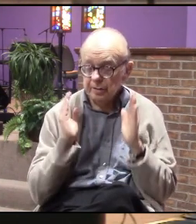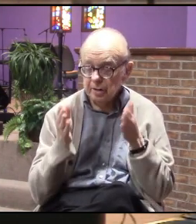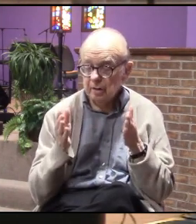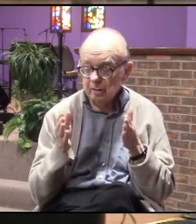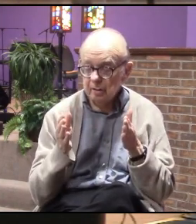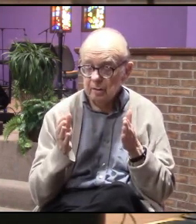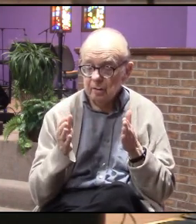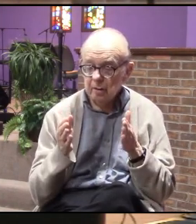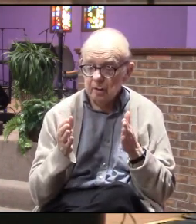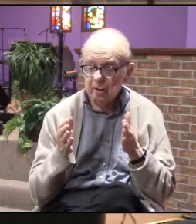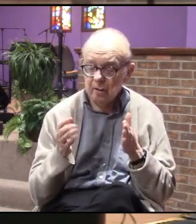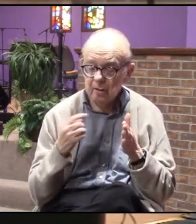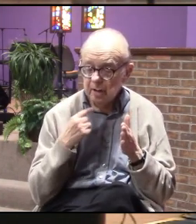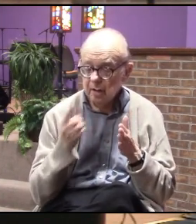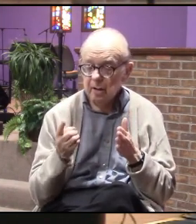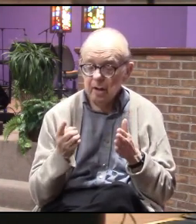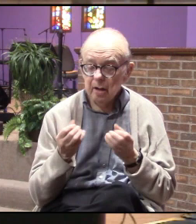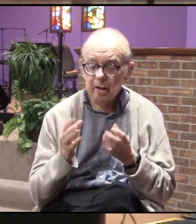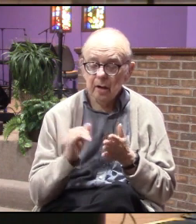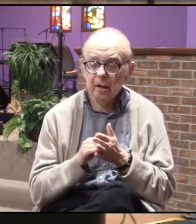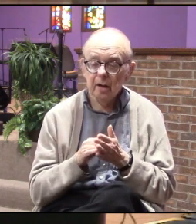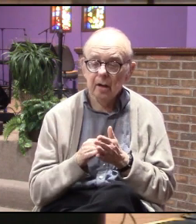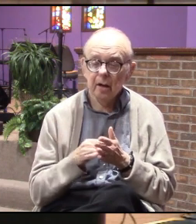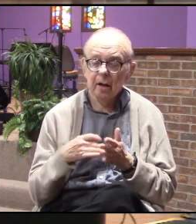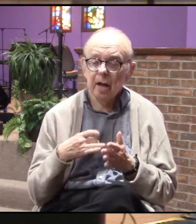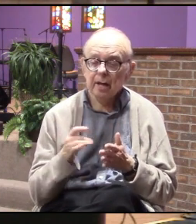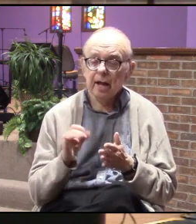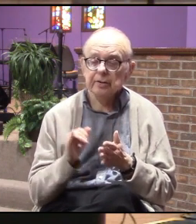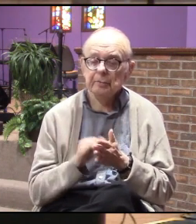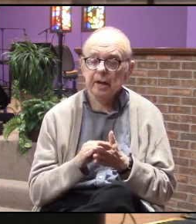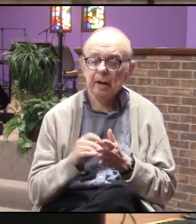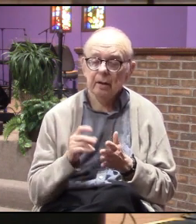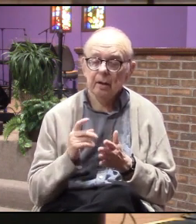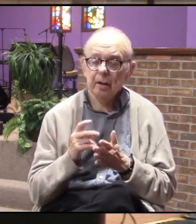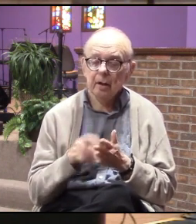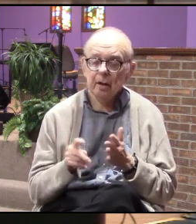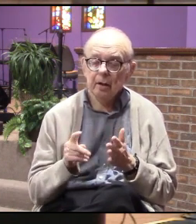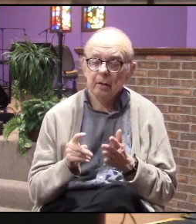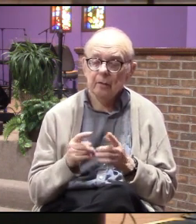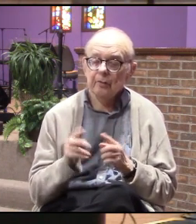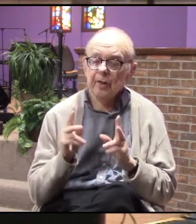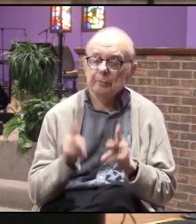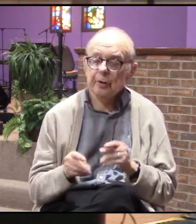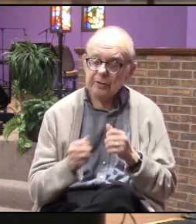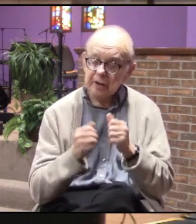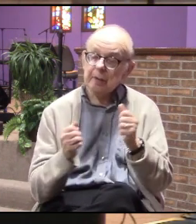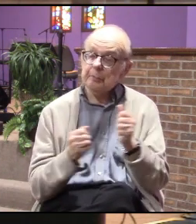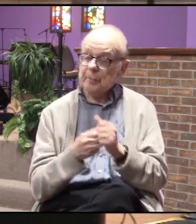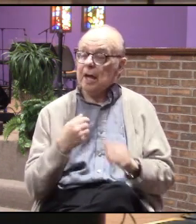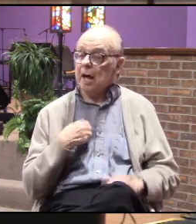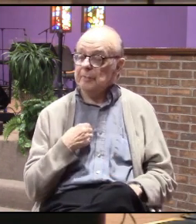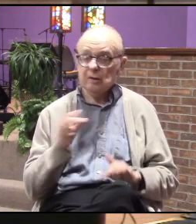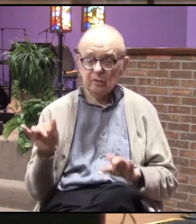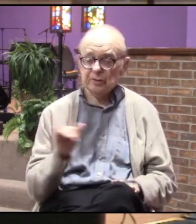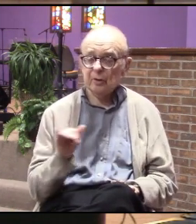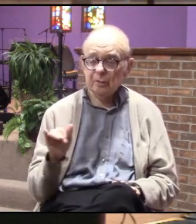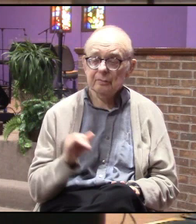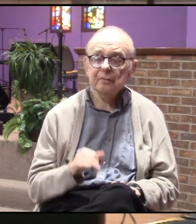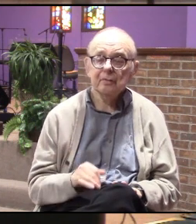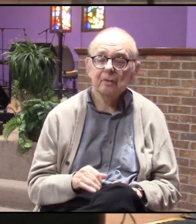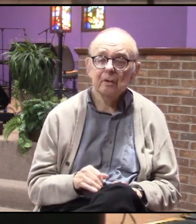listen, they tell you how much it is. Hey, I'd like to go ahead and pay for the person behind me, too.